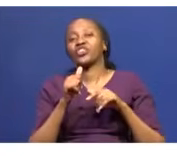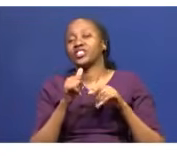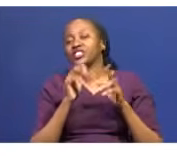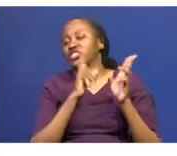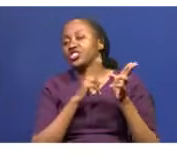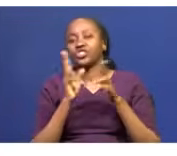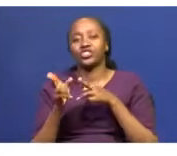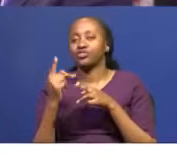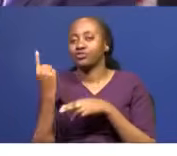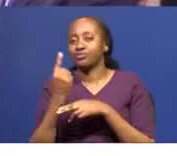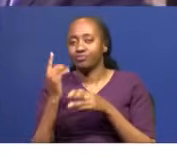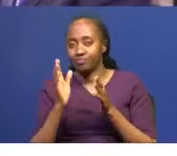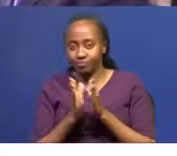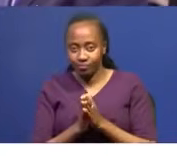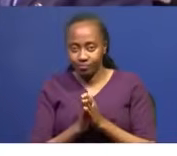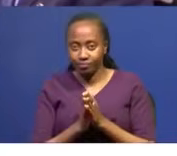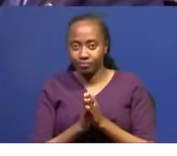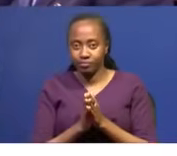aspiration.